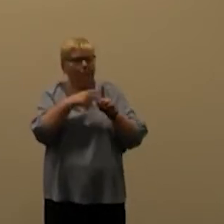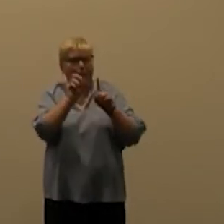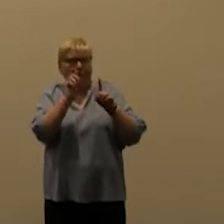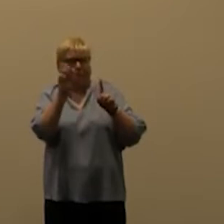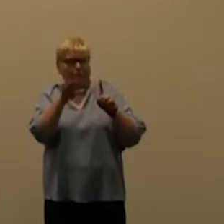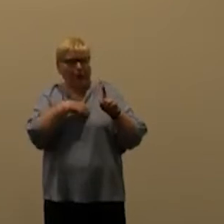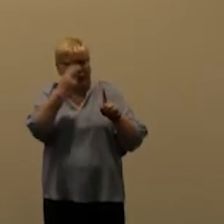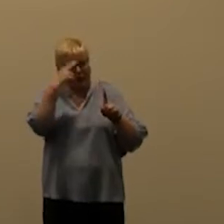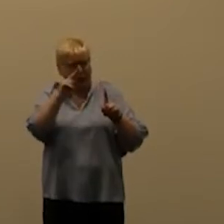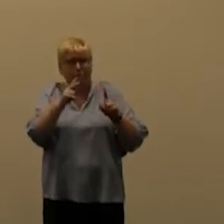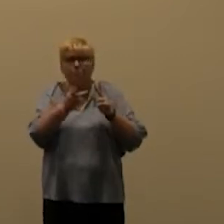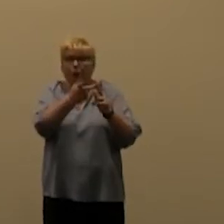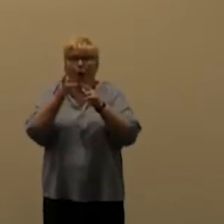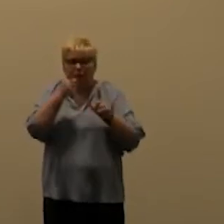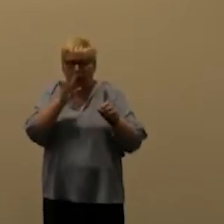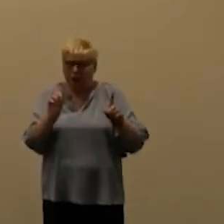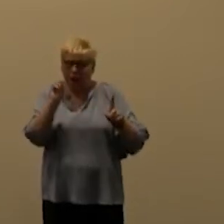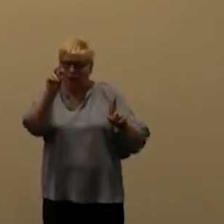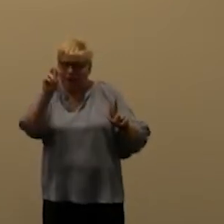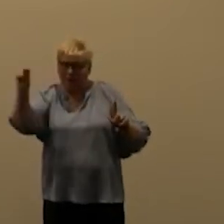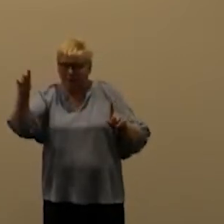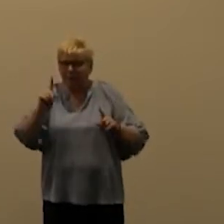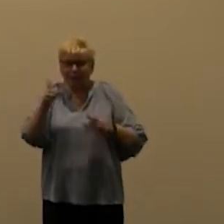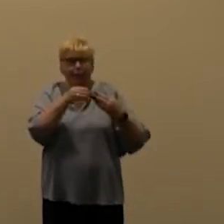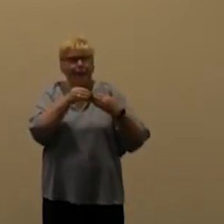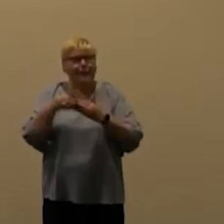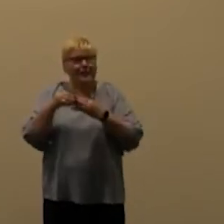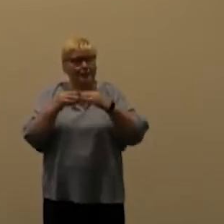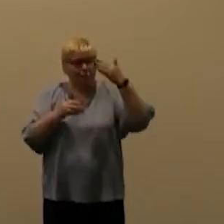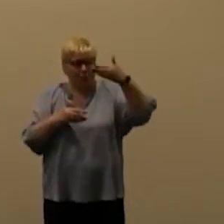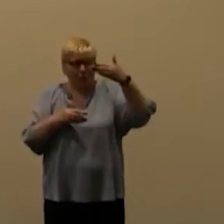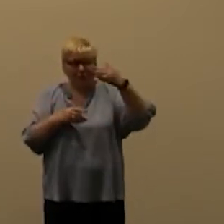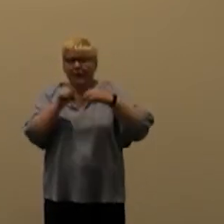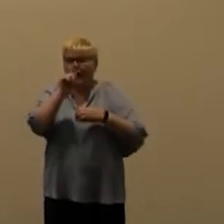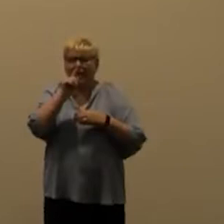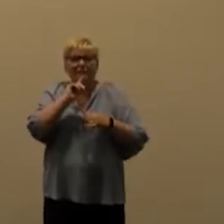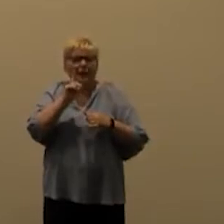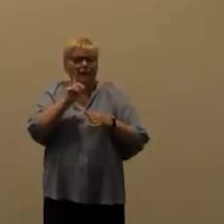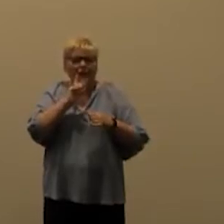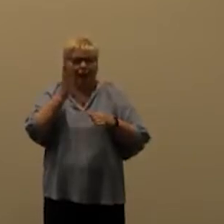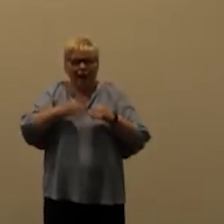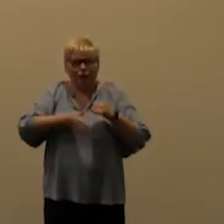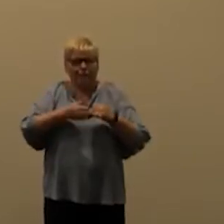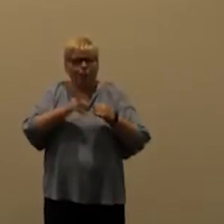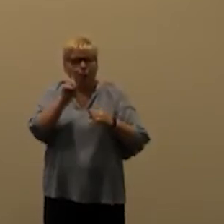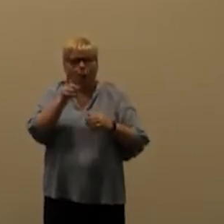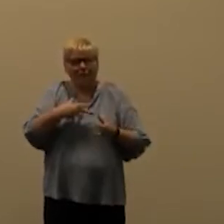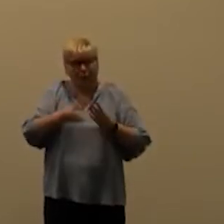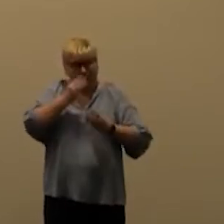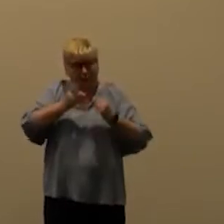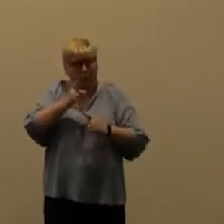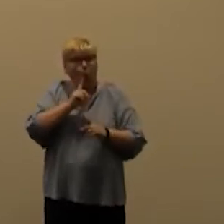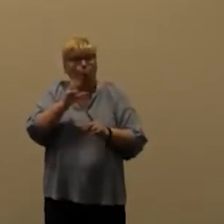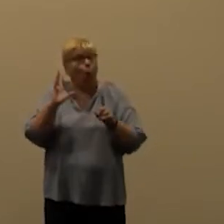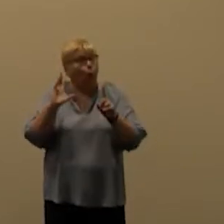other people can put their name against it as well. And that leaderboard comes out at the end of, this is what I learned. The winner is